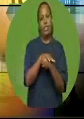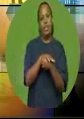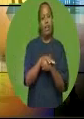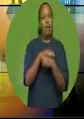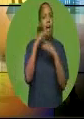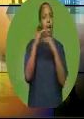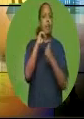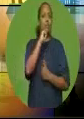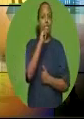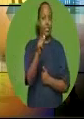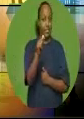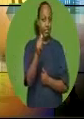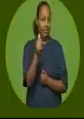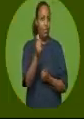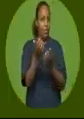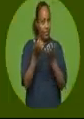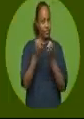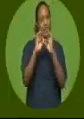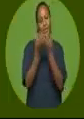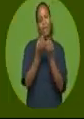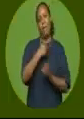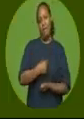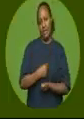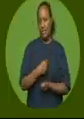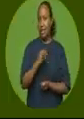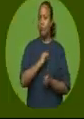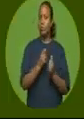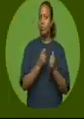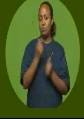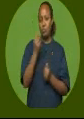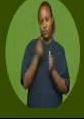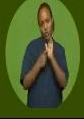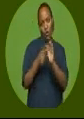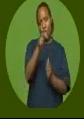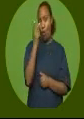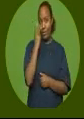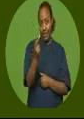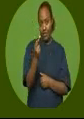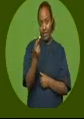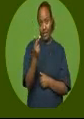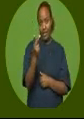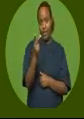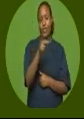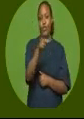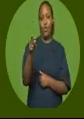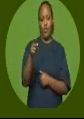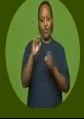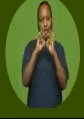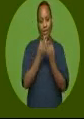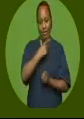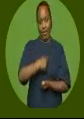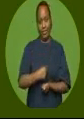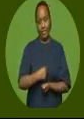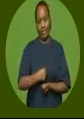unlimited wants of the family members. I am sure you have observed that members of your